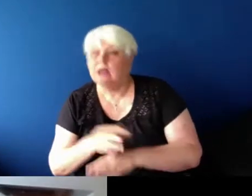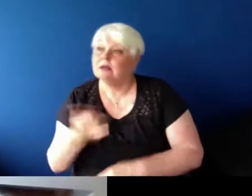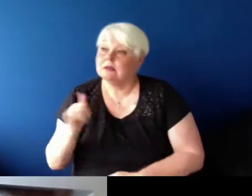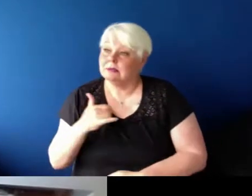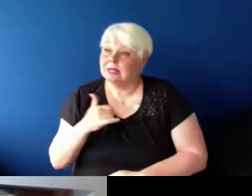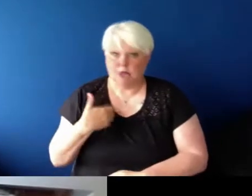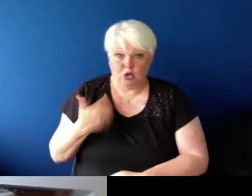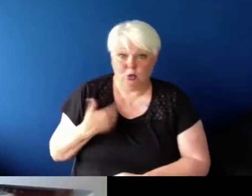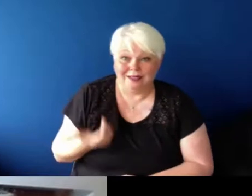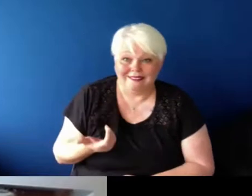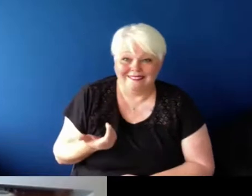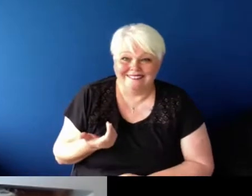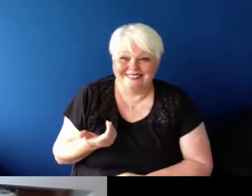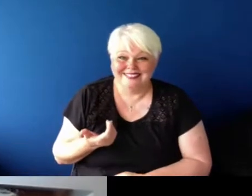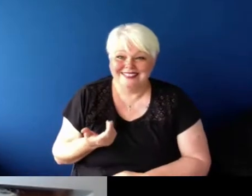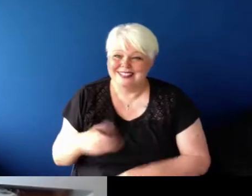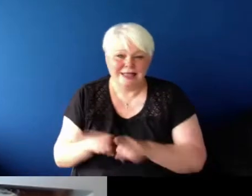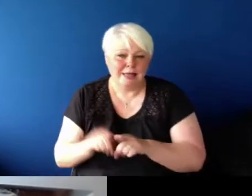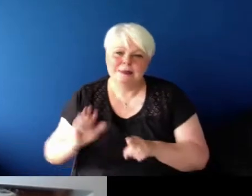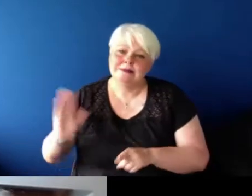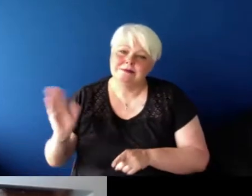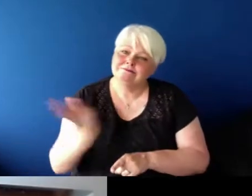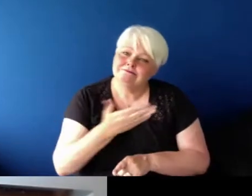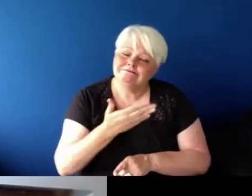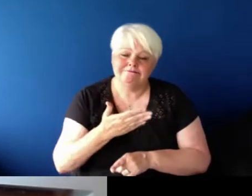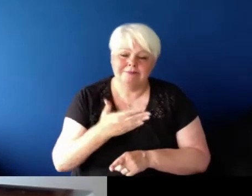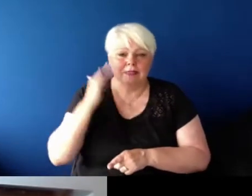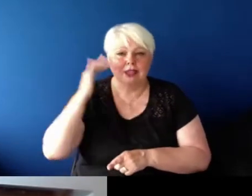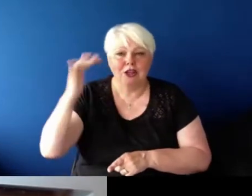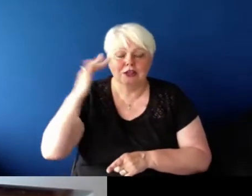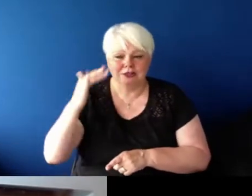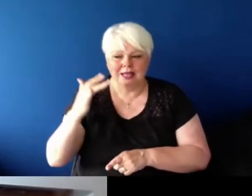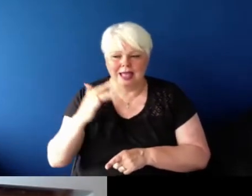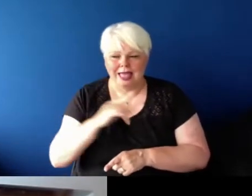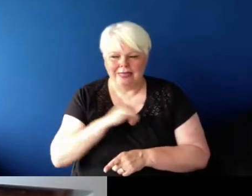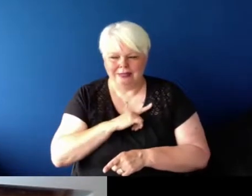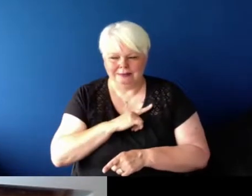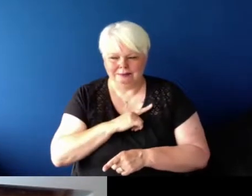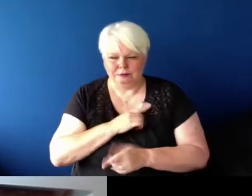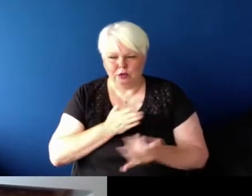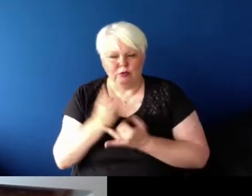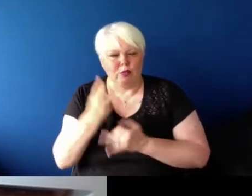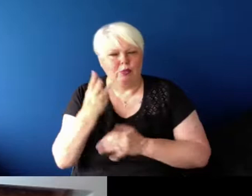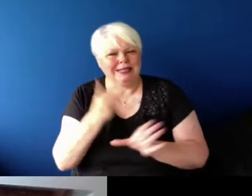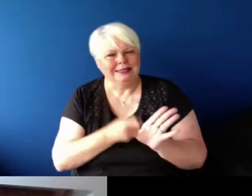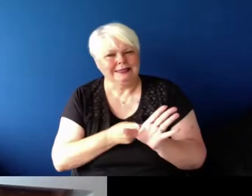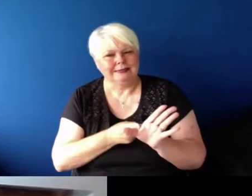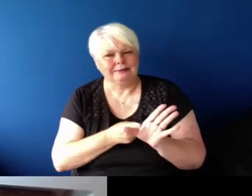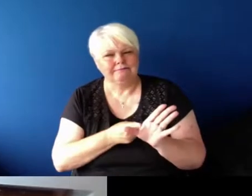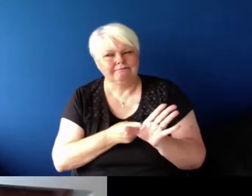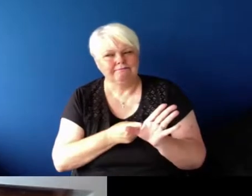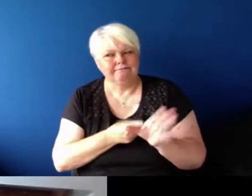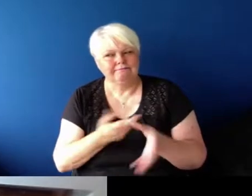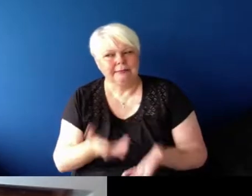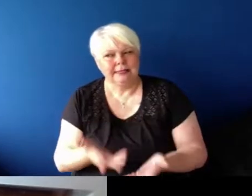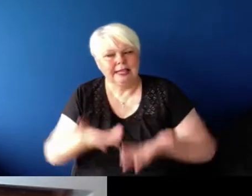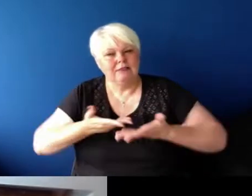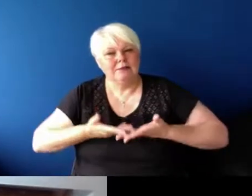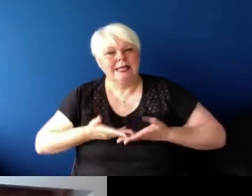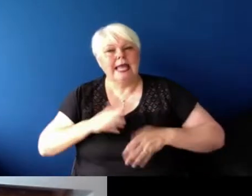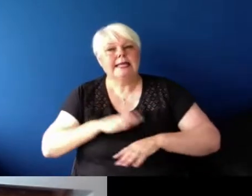is. But I valued it, and I think because it was over 3 years, it gave me time